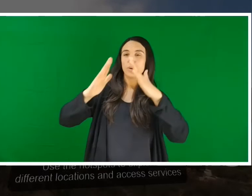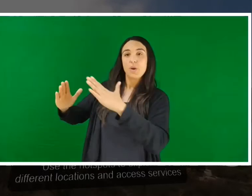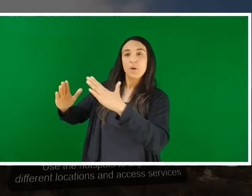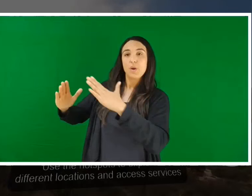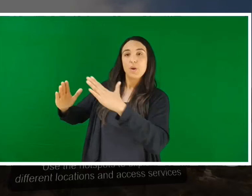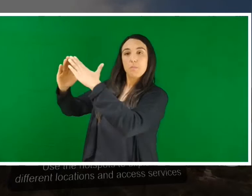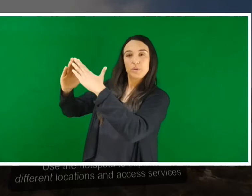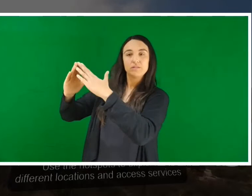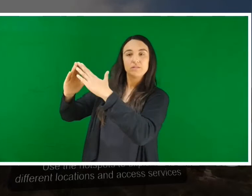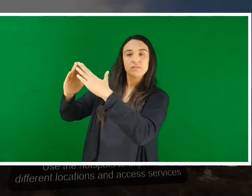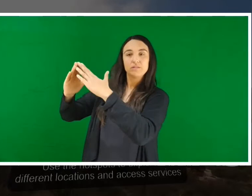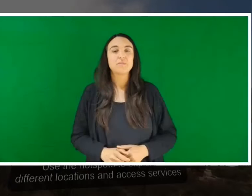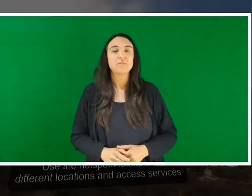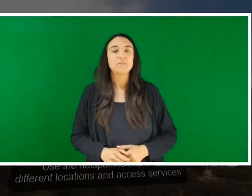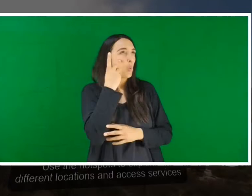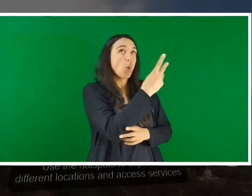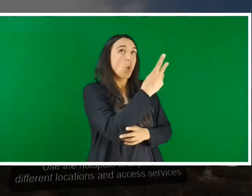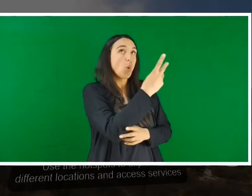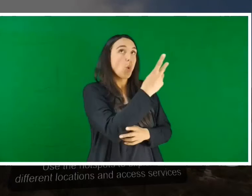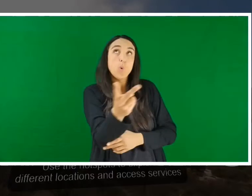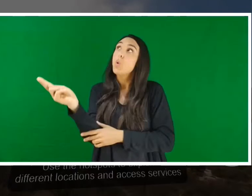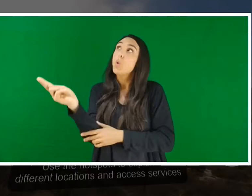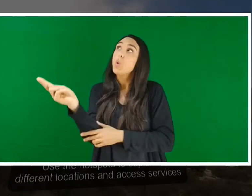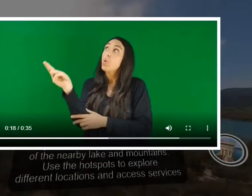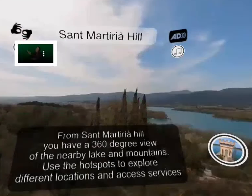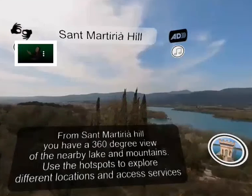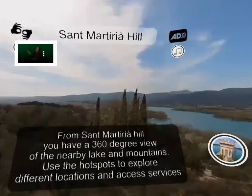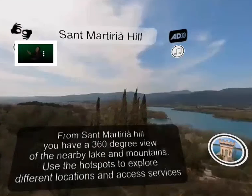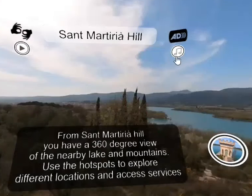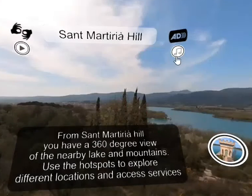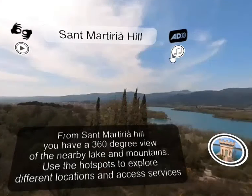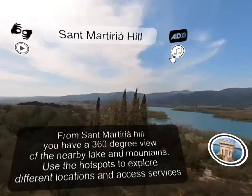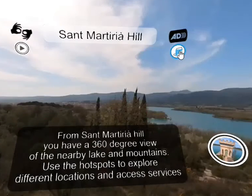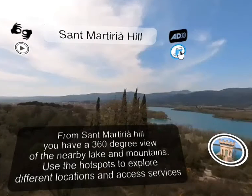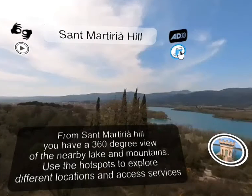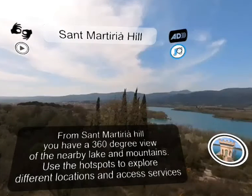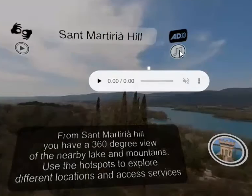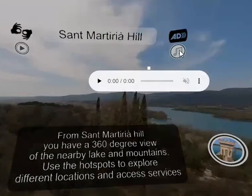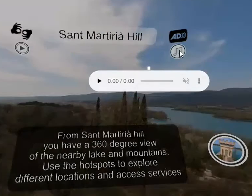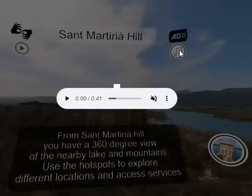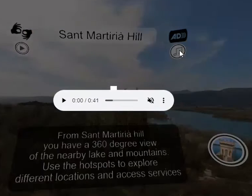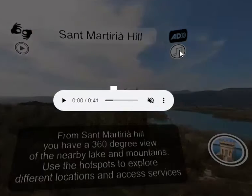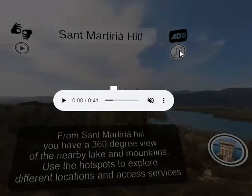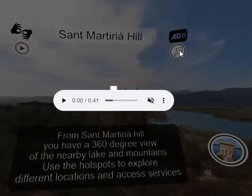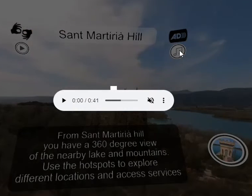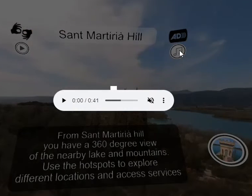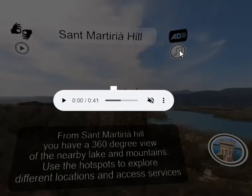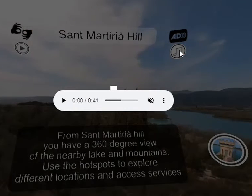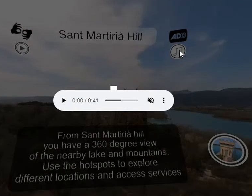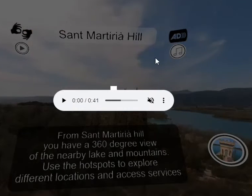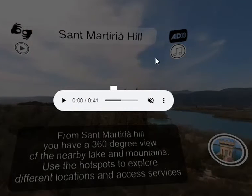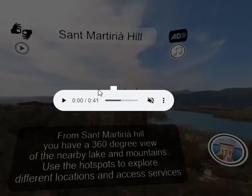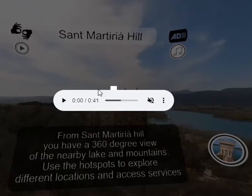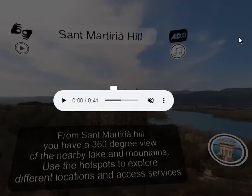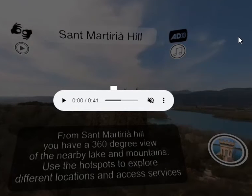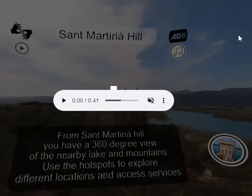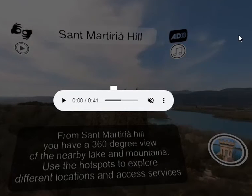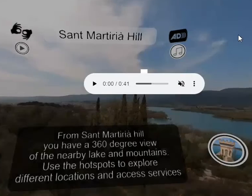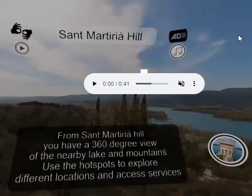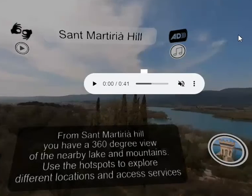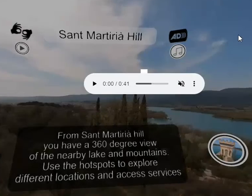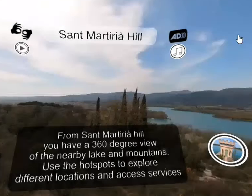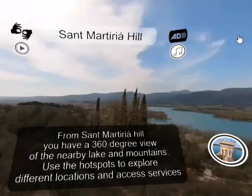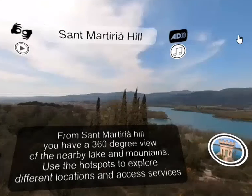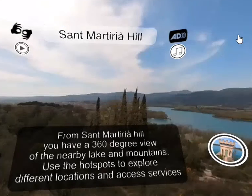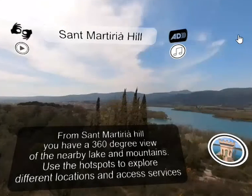So this is the prototype. This is what we are doing for 360 environment. We have done it